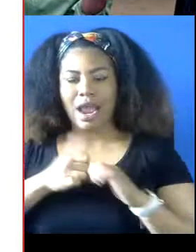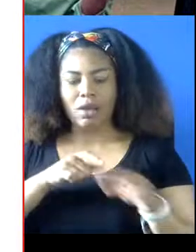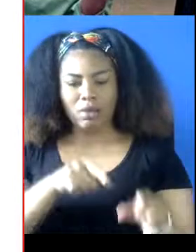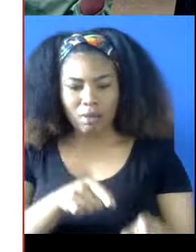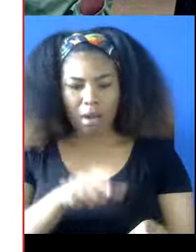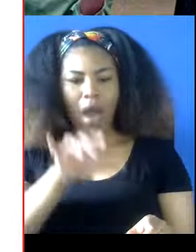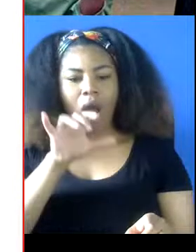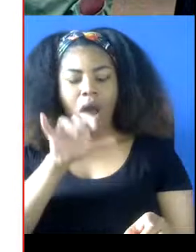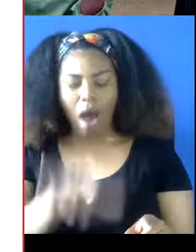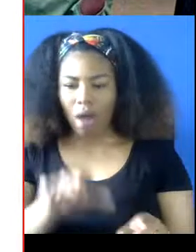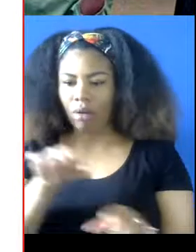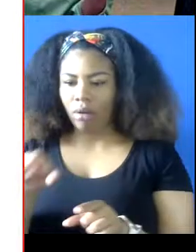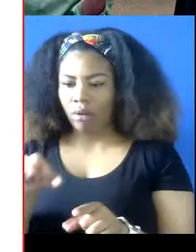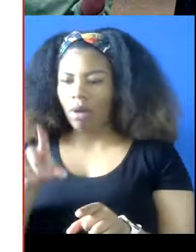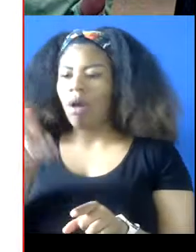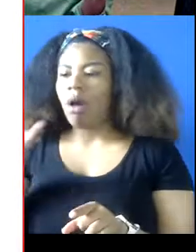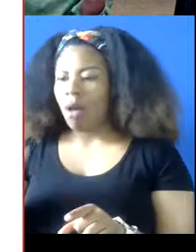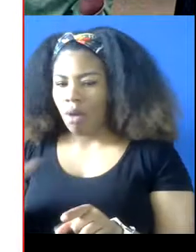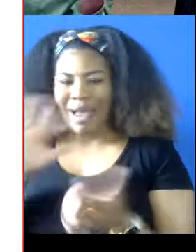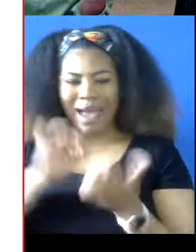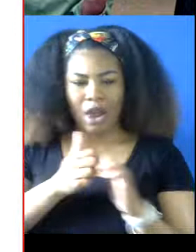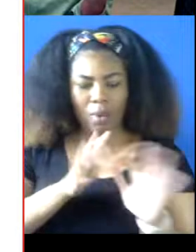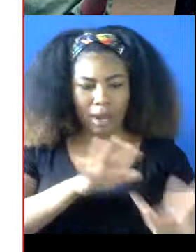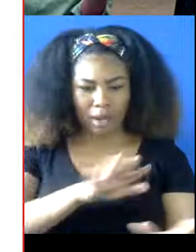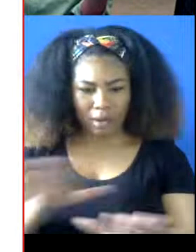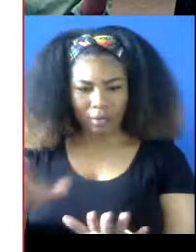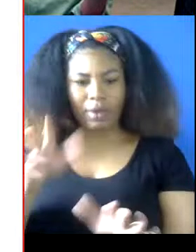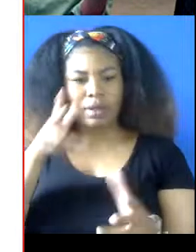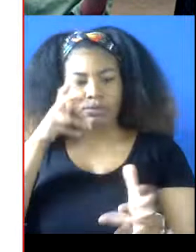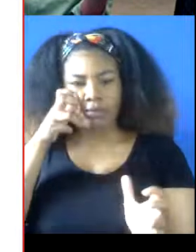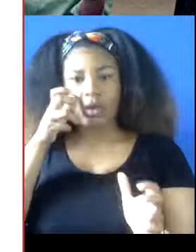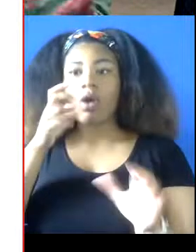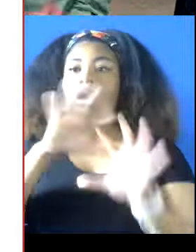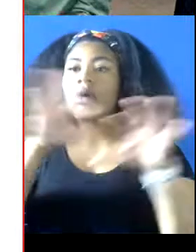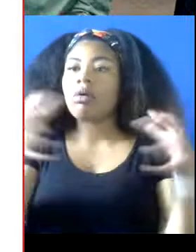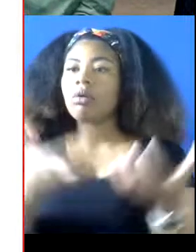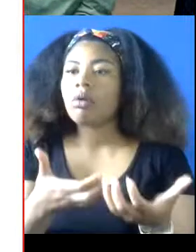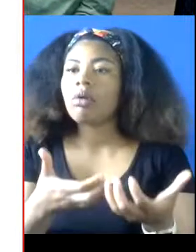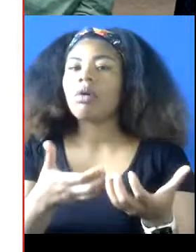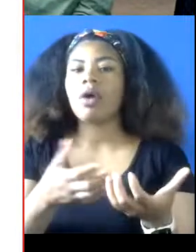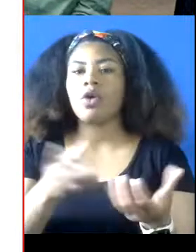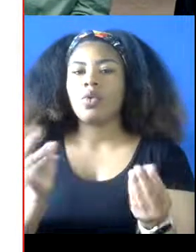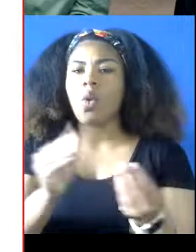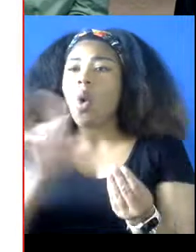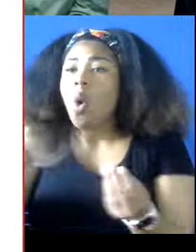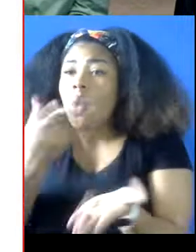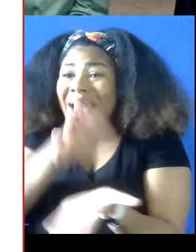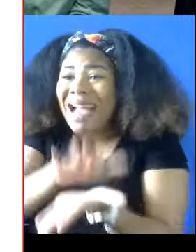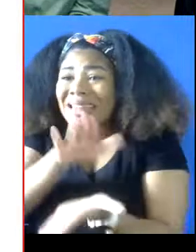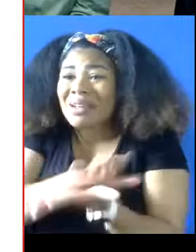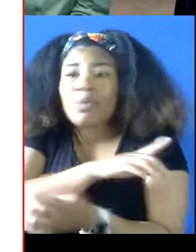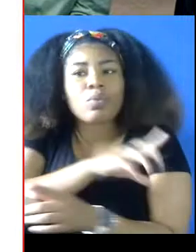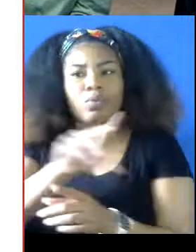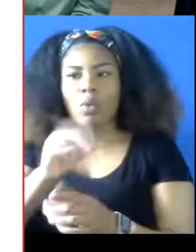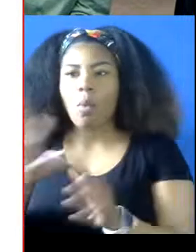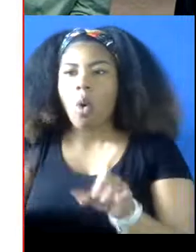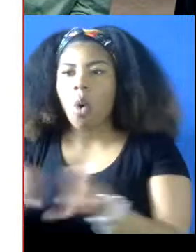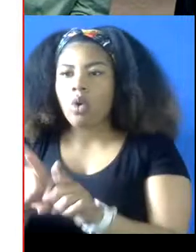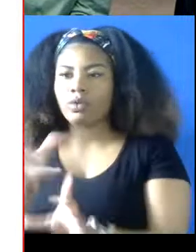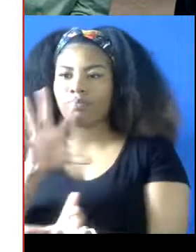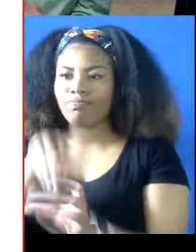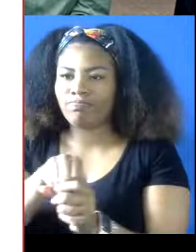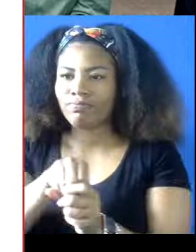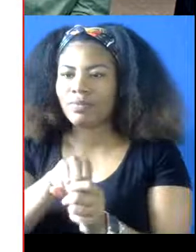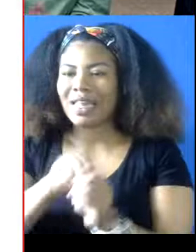our classroom. Again, holistically, not only in their academic learning, but also in affective behaviors as well.